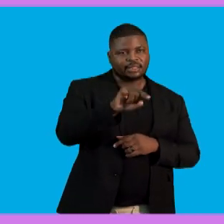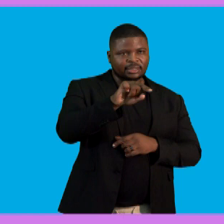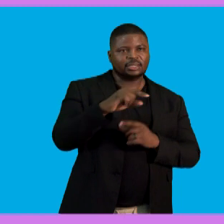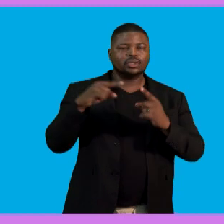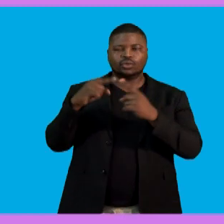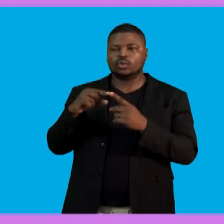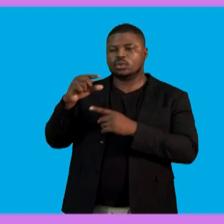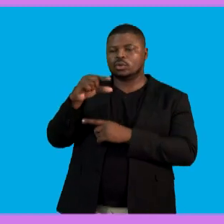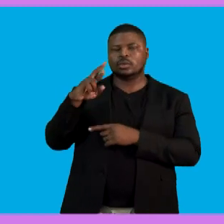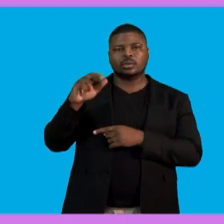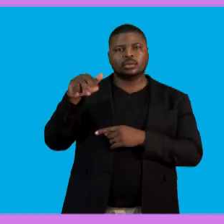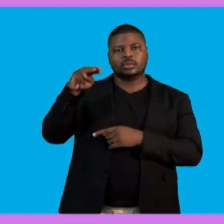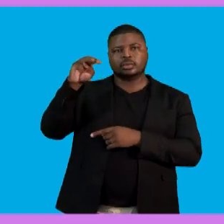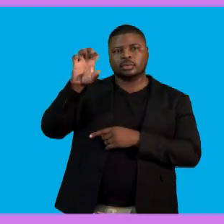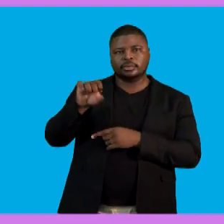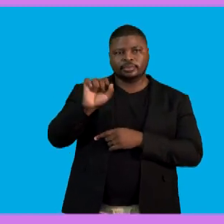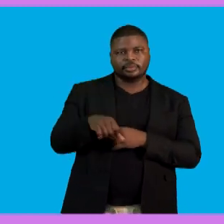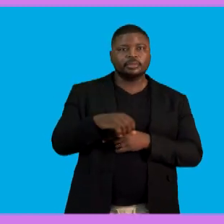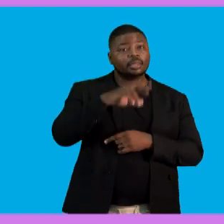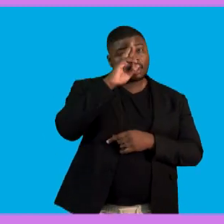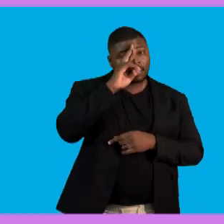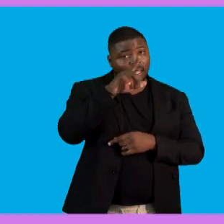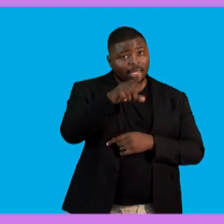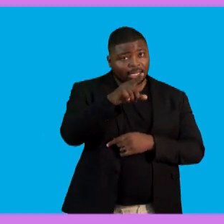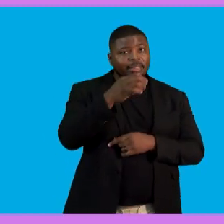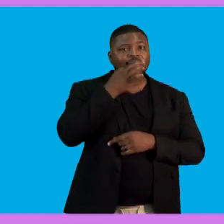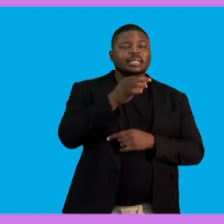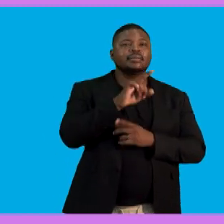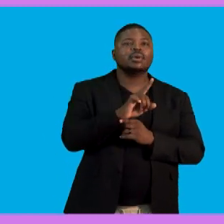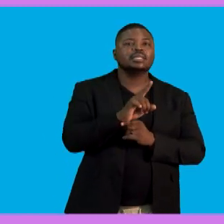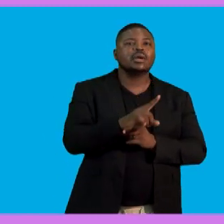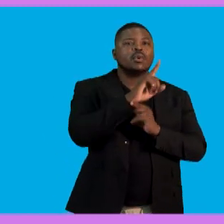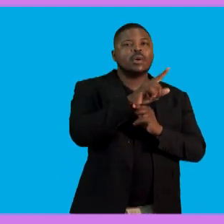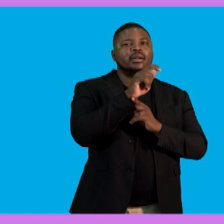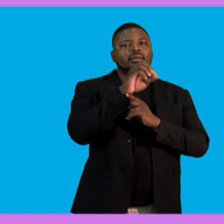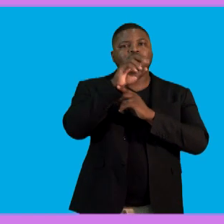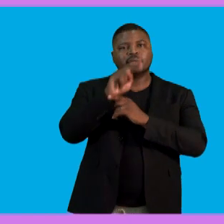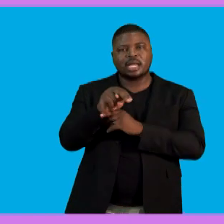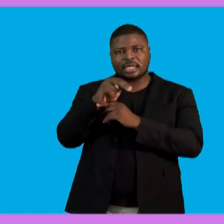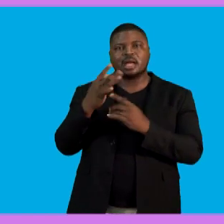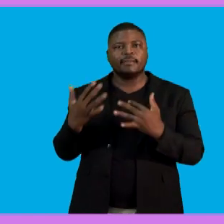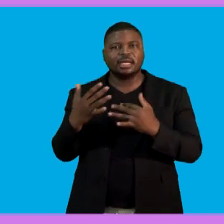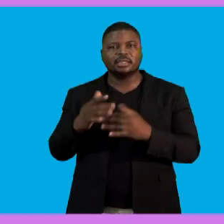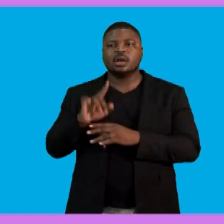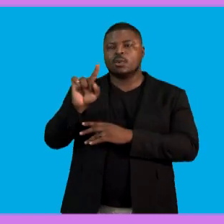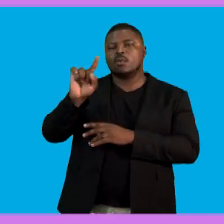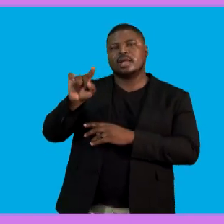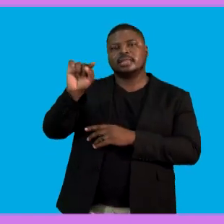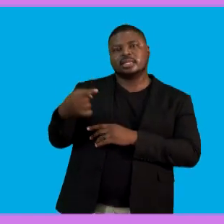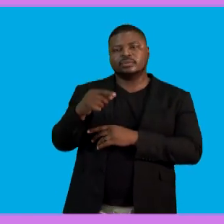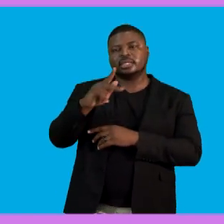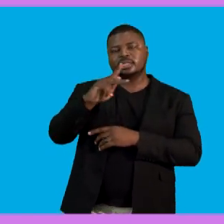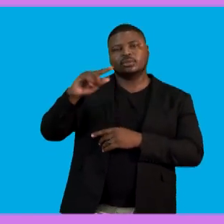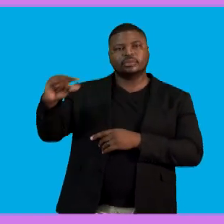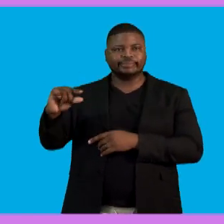1 ton is equals to 1,000 kilograms. So it did not give us that